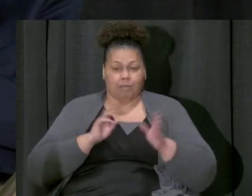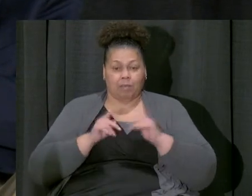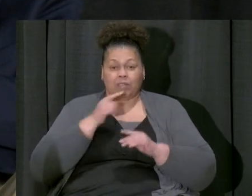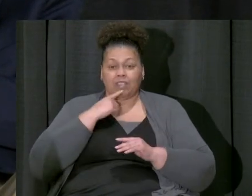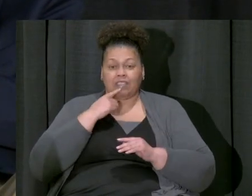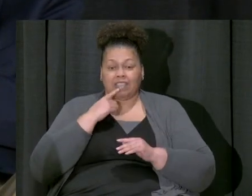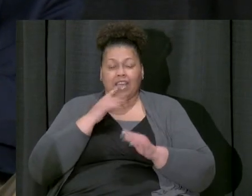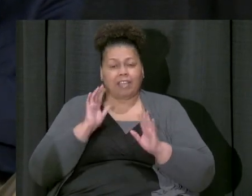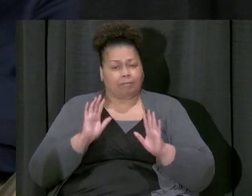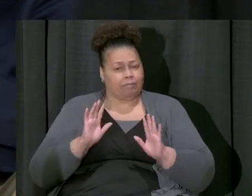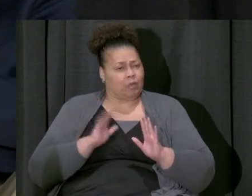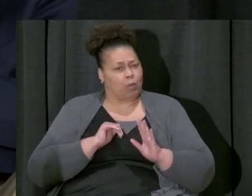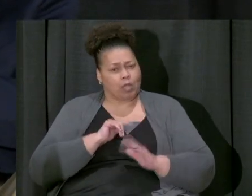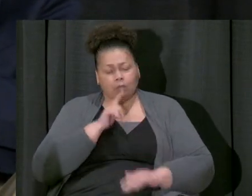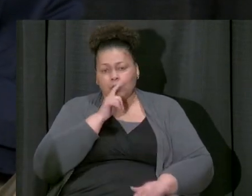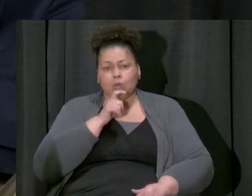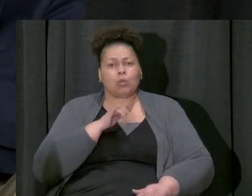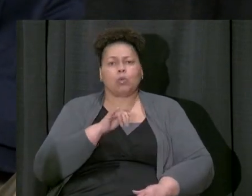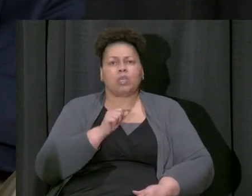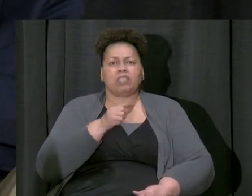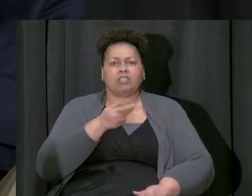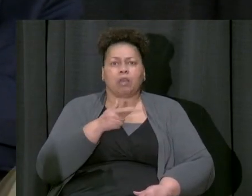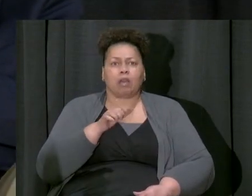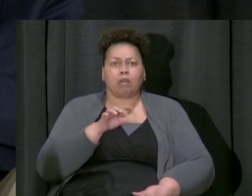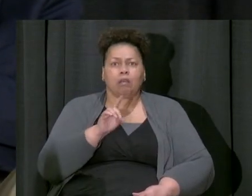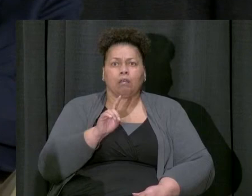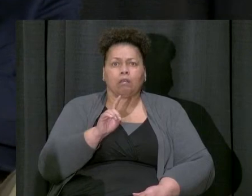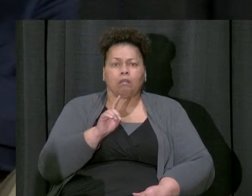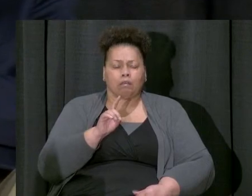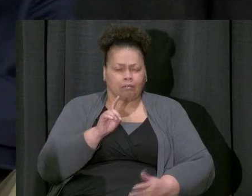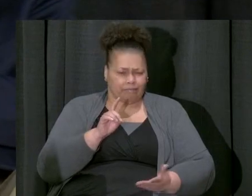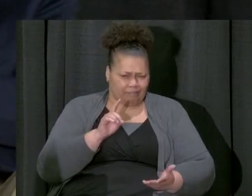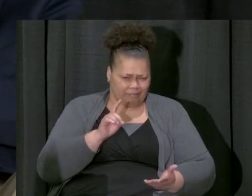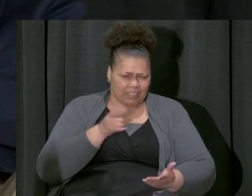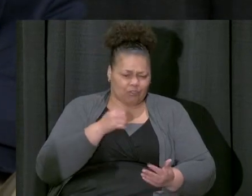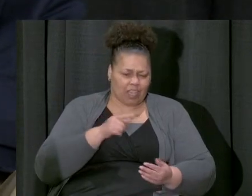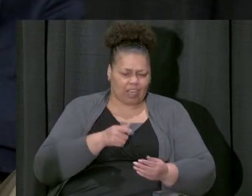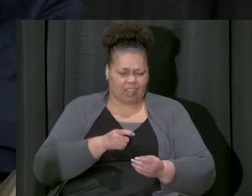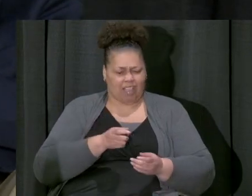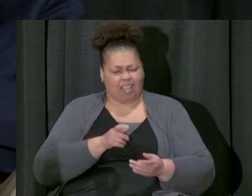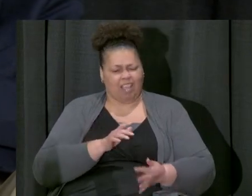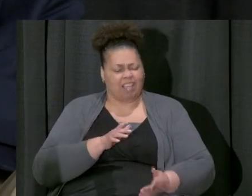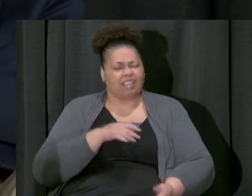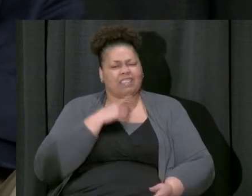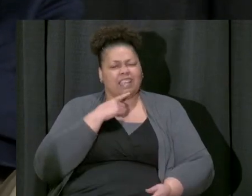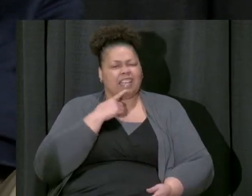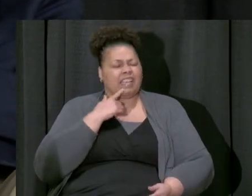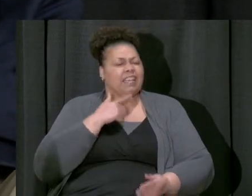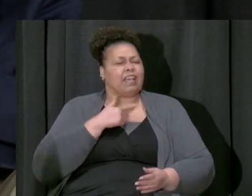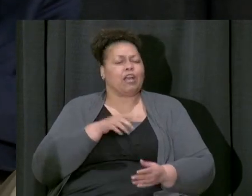them, you know, like, you know, who is God? And, you know, and they try and mess them up by saying, you're a monkey. Now,